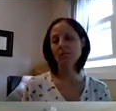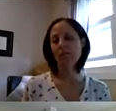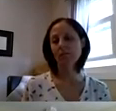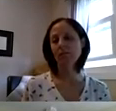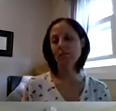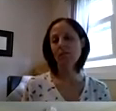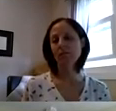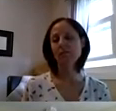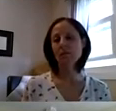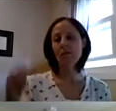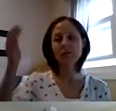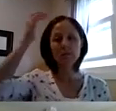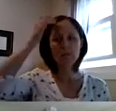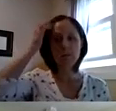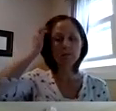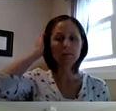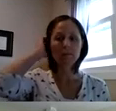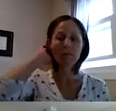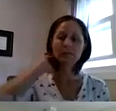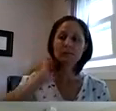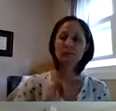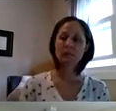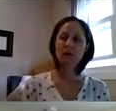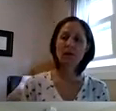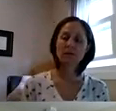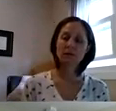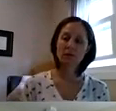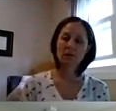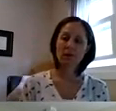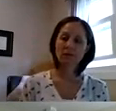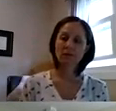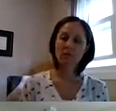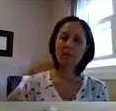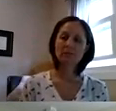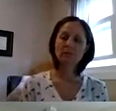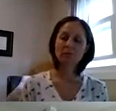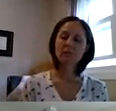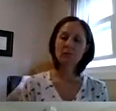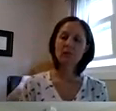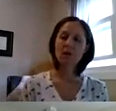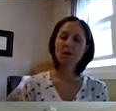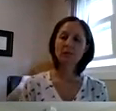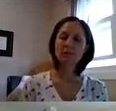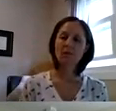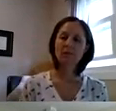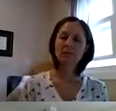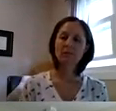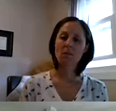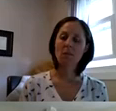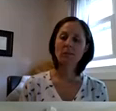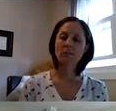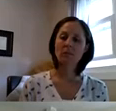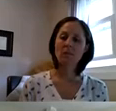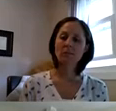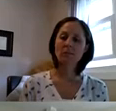December 31 of 2020, they would have to show, you know, what their utilities were and how that